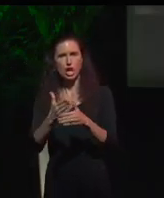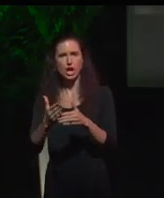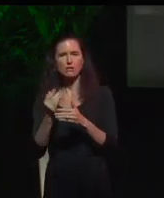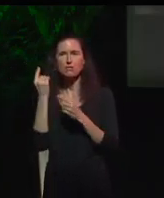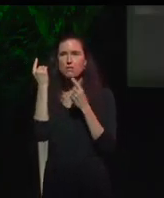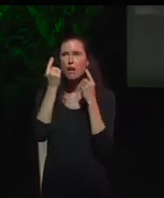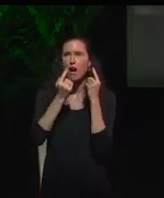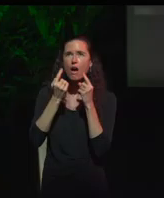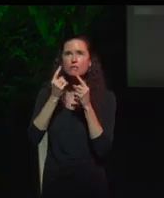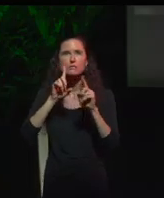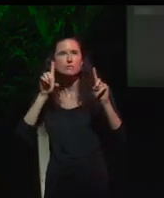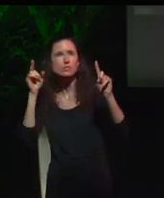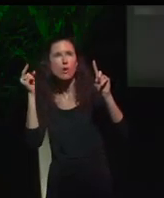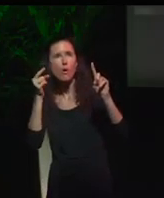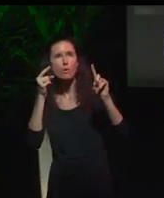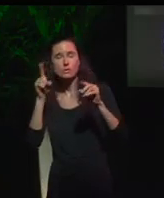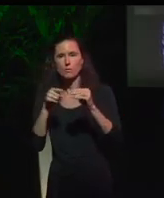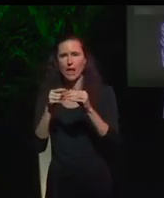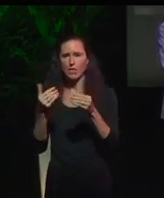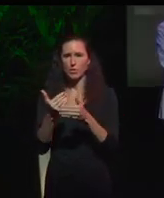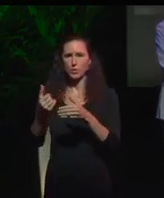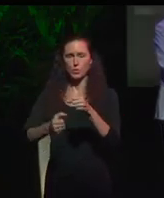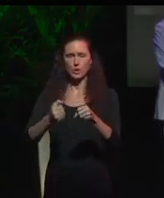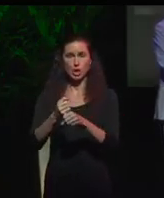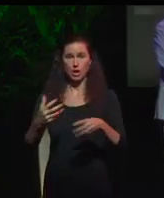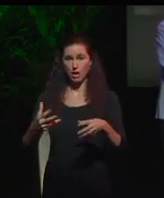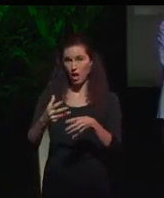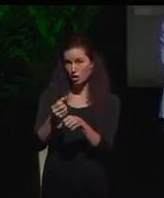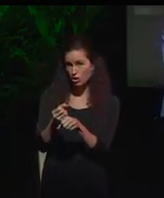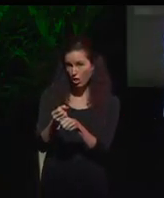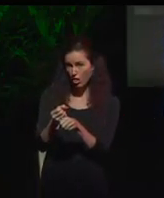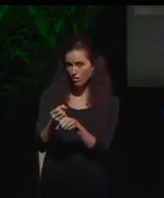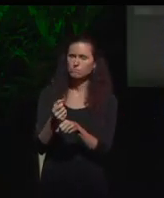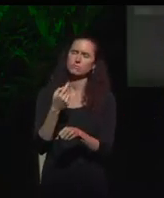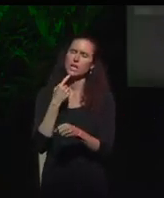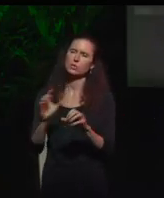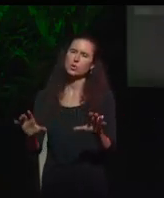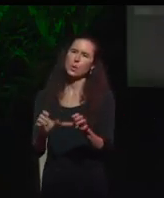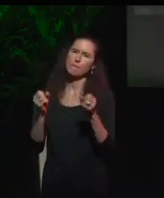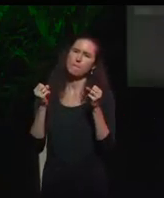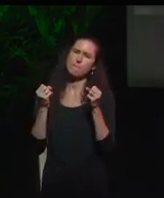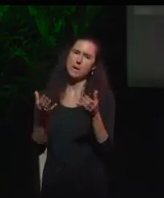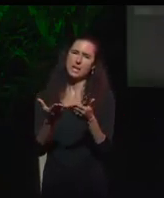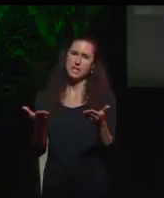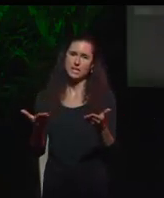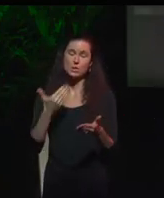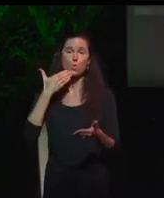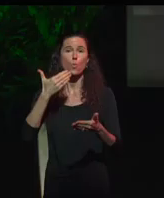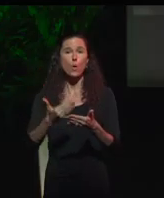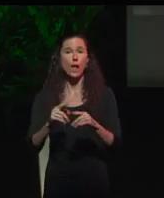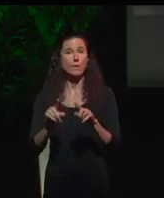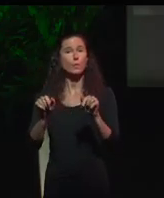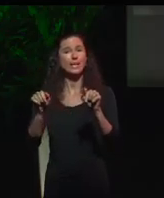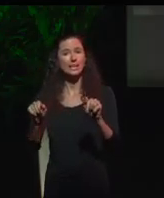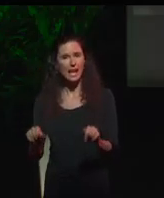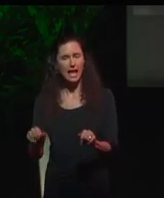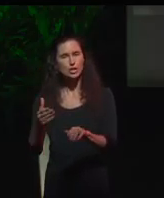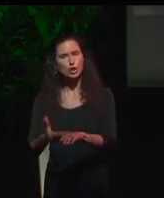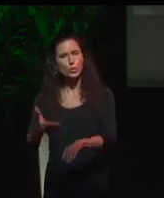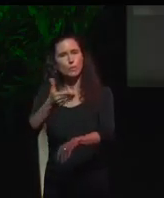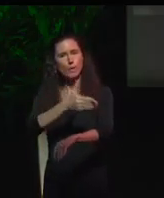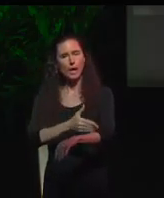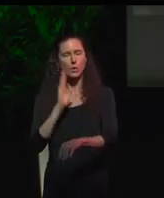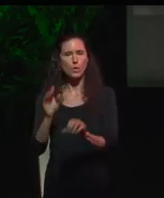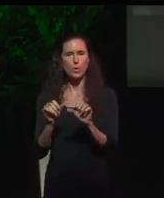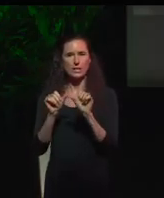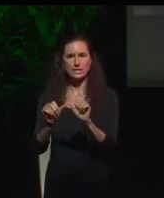about the new year. In a nutshell, he said we're doing a lot of things well, but we can do better. We're going to